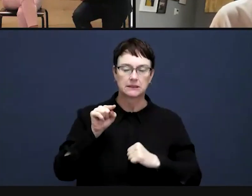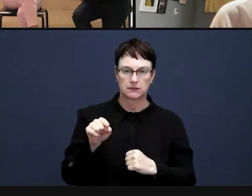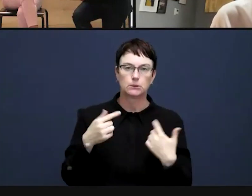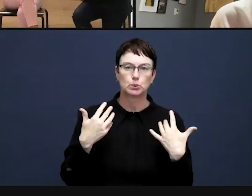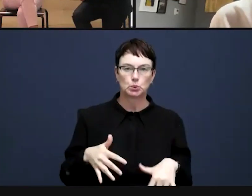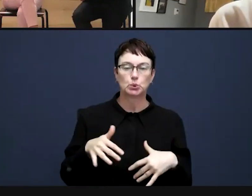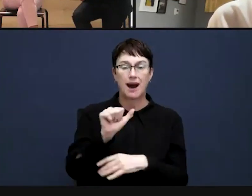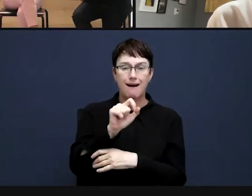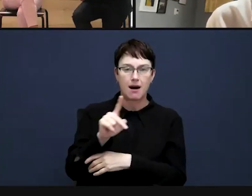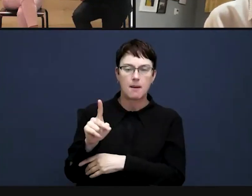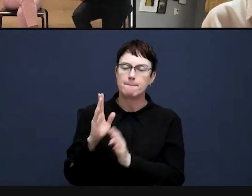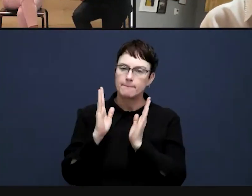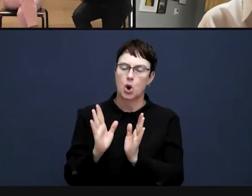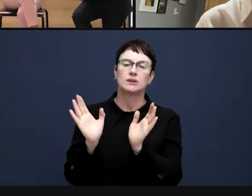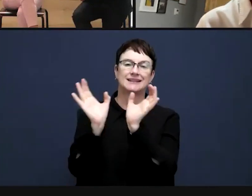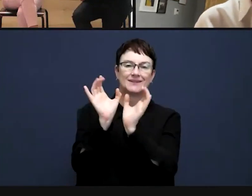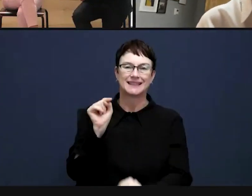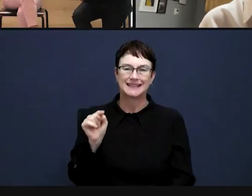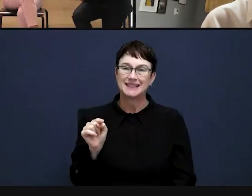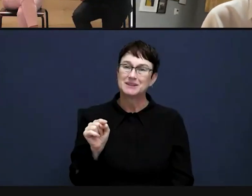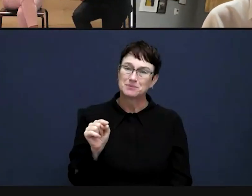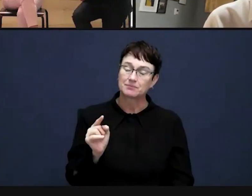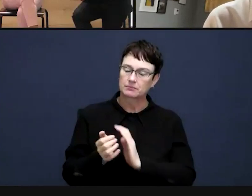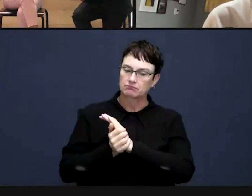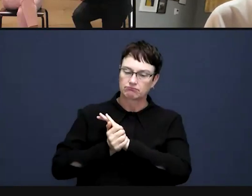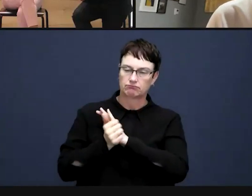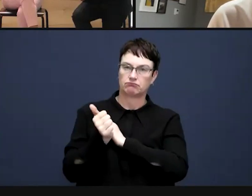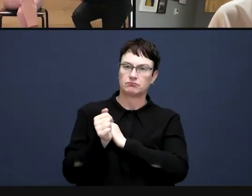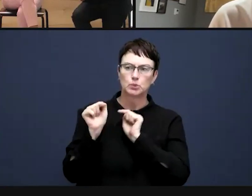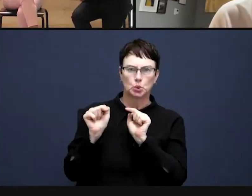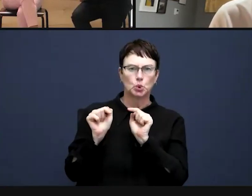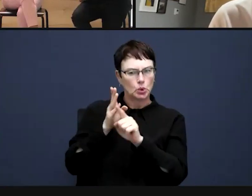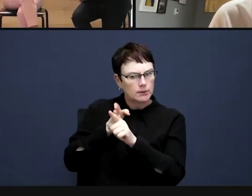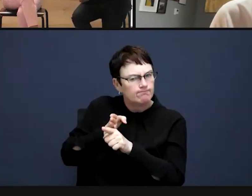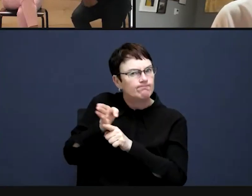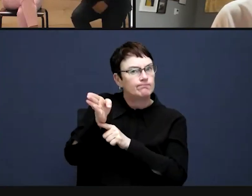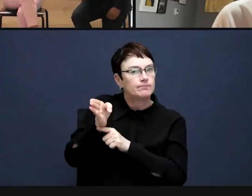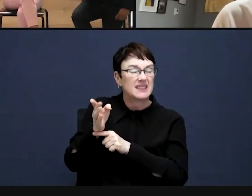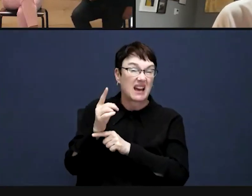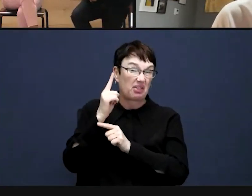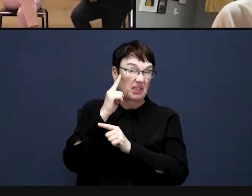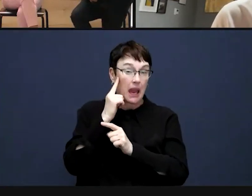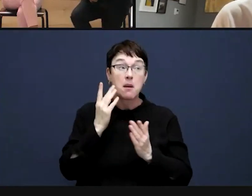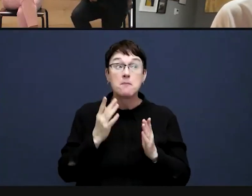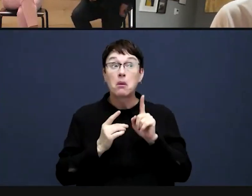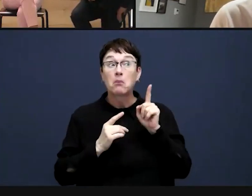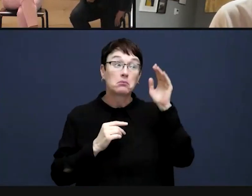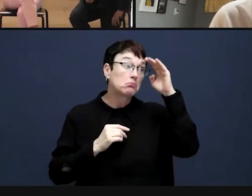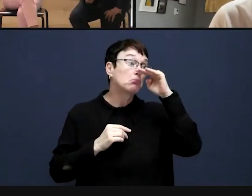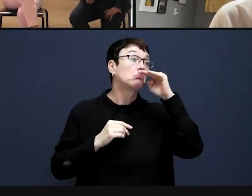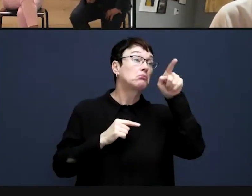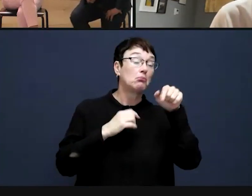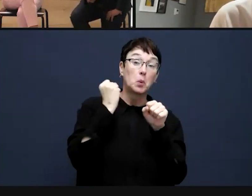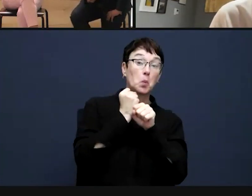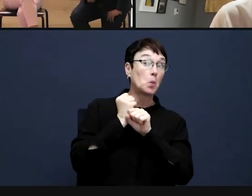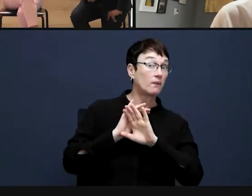certified. I don't know yet if they're working on it, but I totally agree that it's important and needs to be